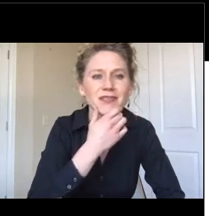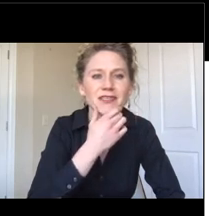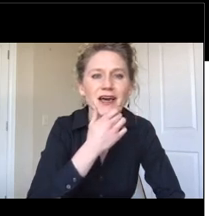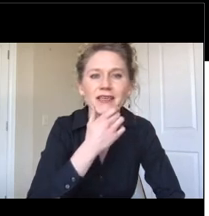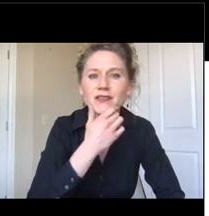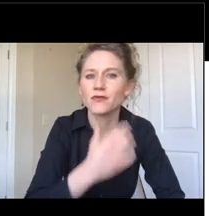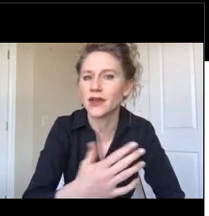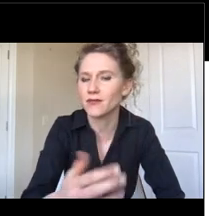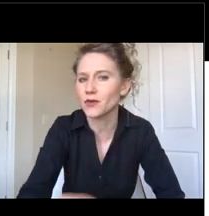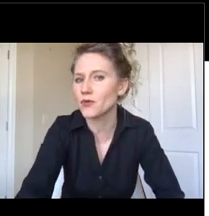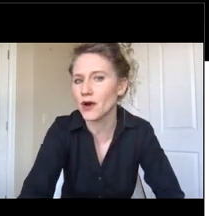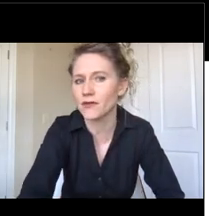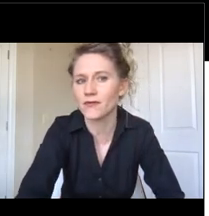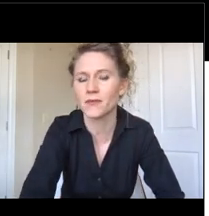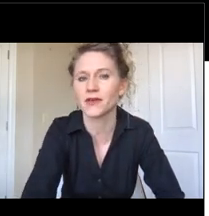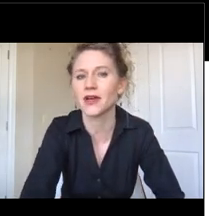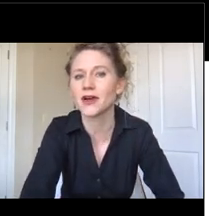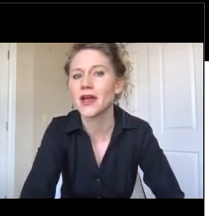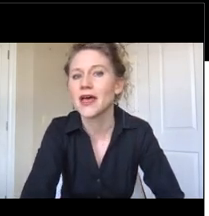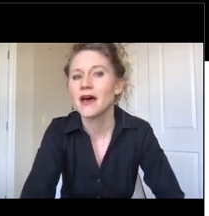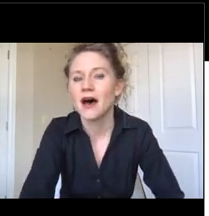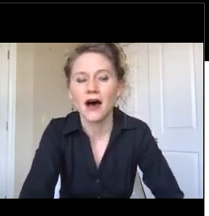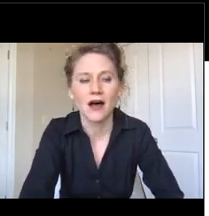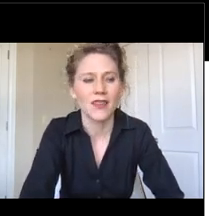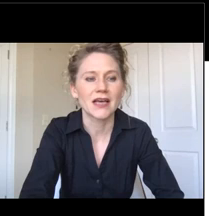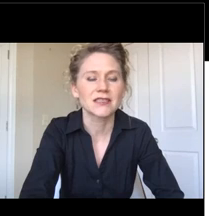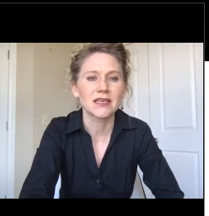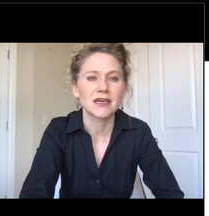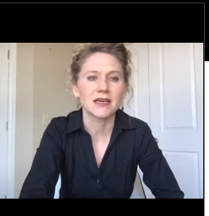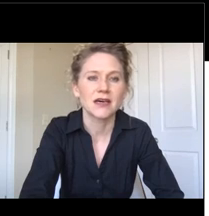76 PCI. So for any of you who aren't familiar,